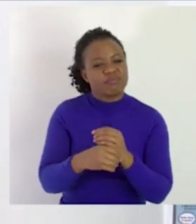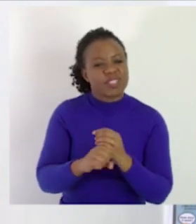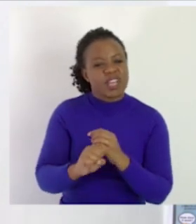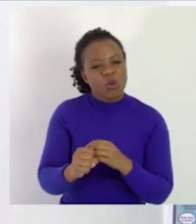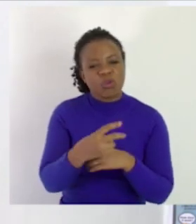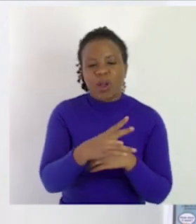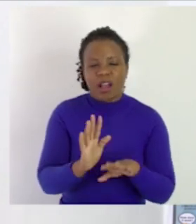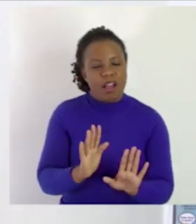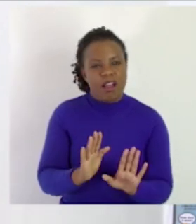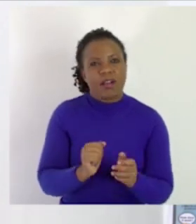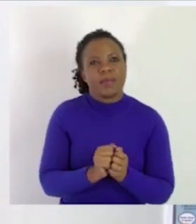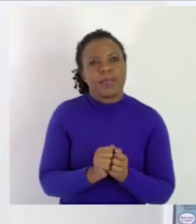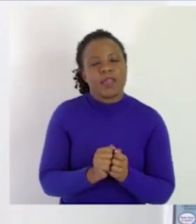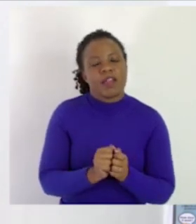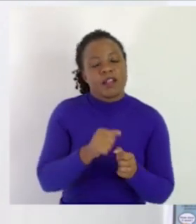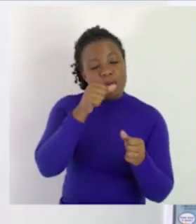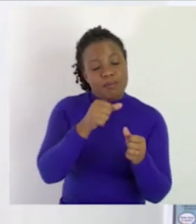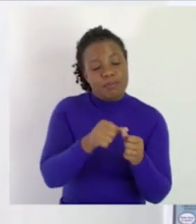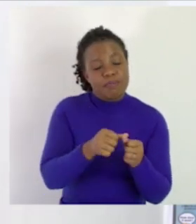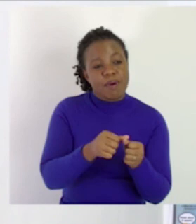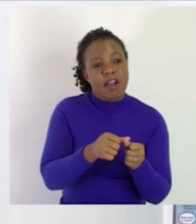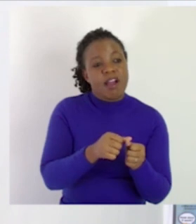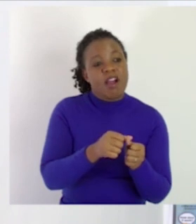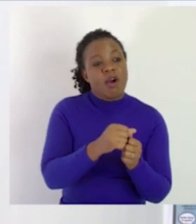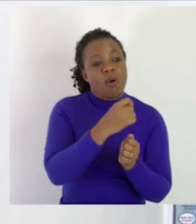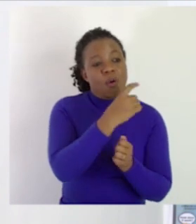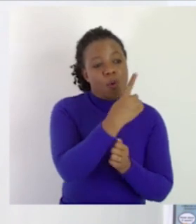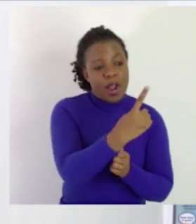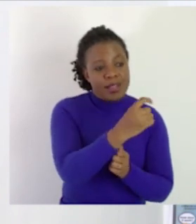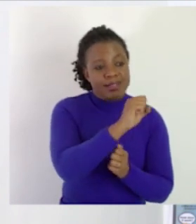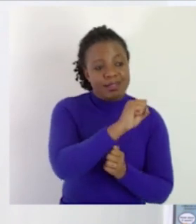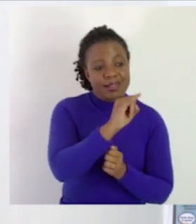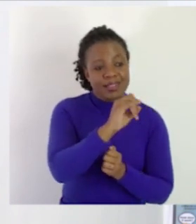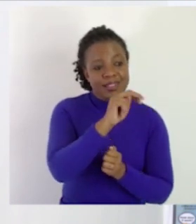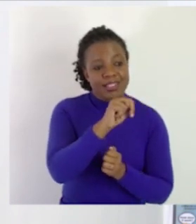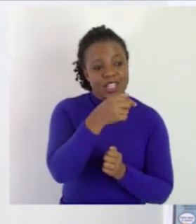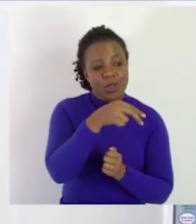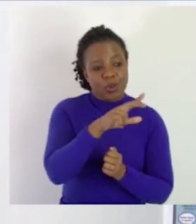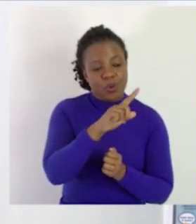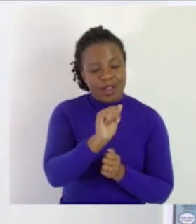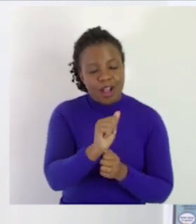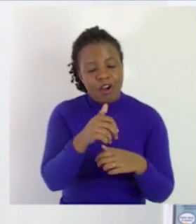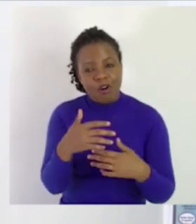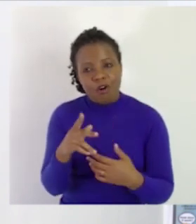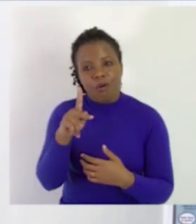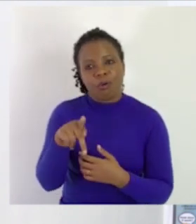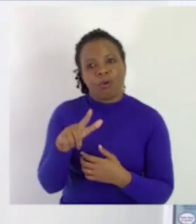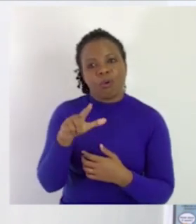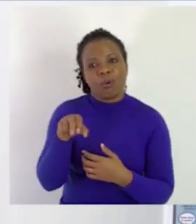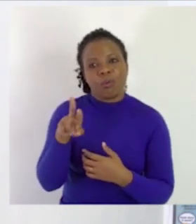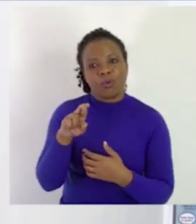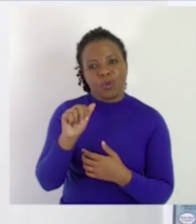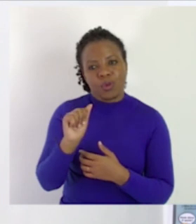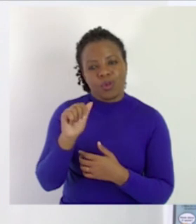and uncountable nouns, singulars and plurals. Try to group them accordingly. Right. Before I